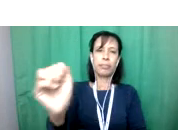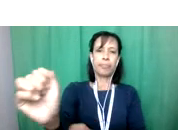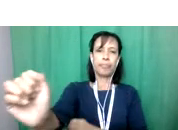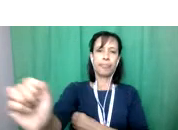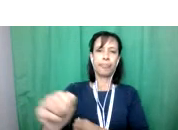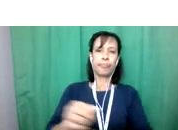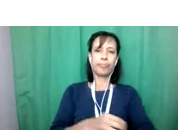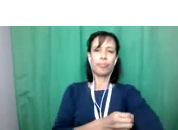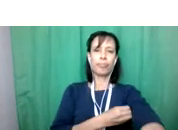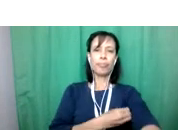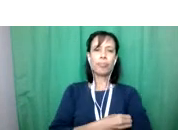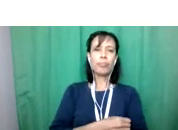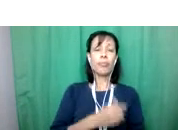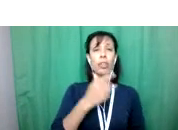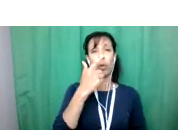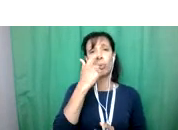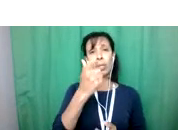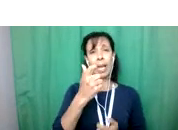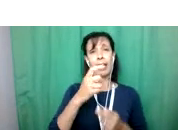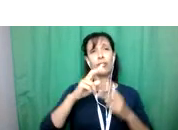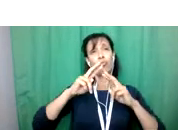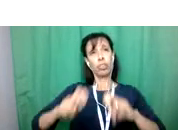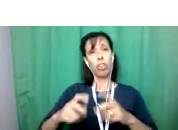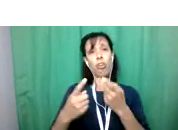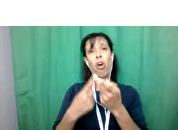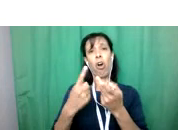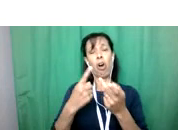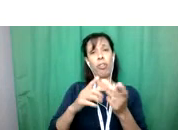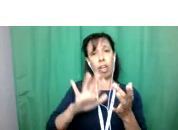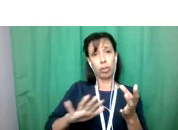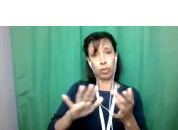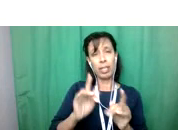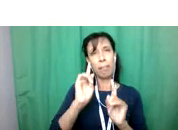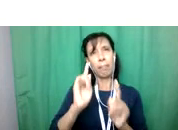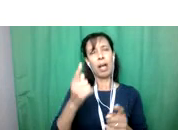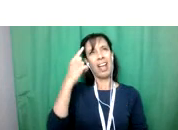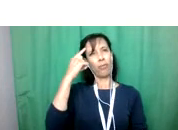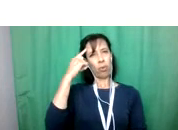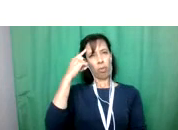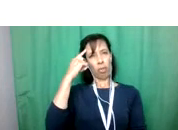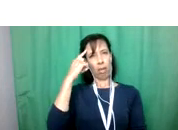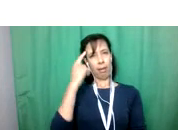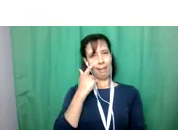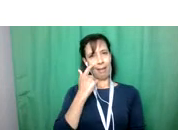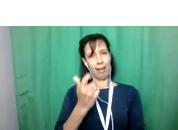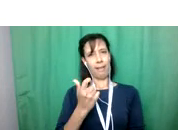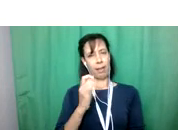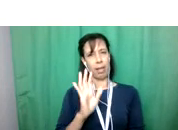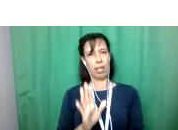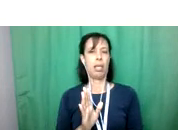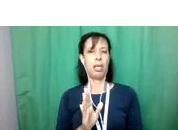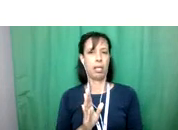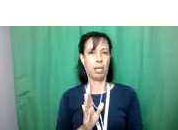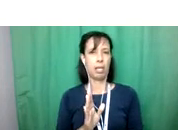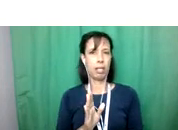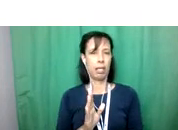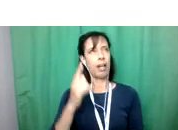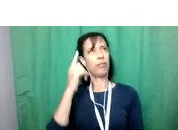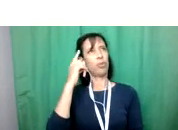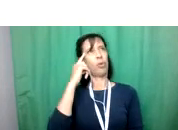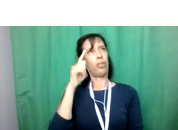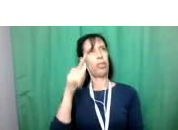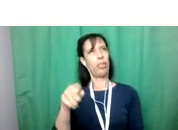other countries, but you need to be thoughtful, cautious about the way that you present the relevance